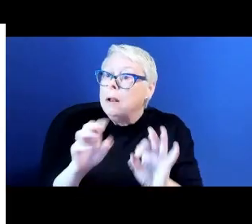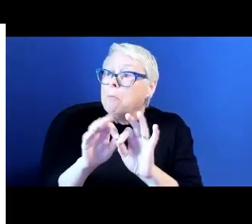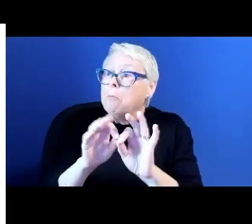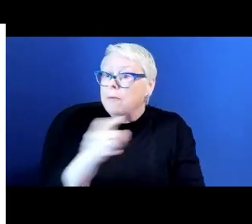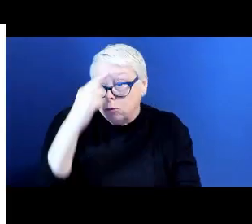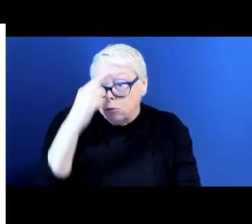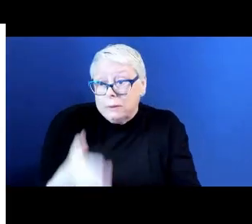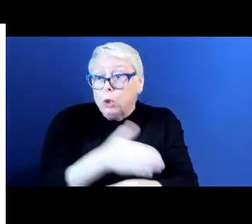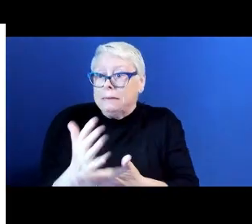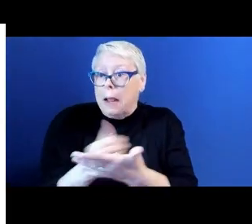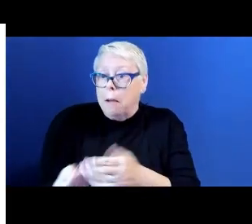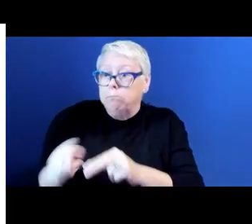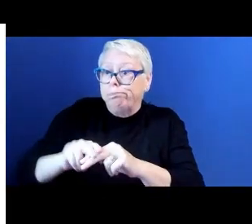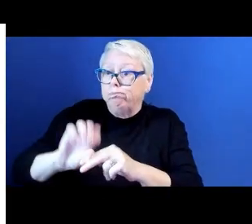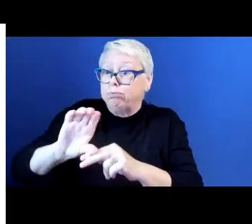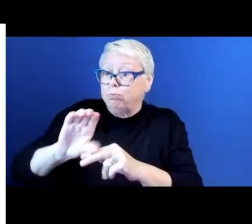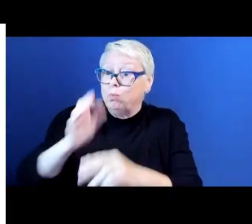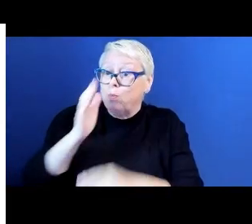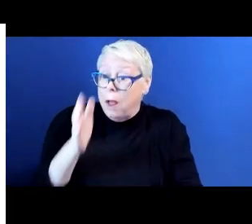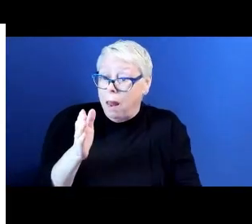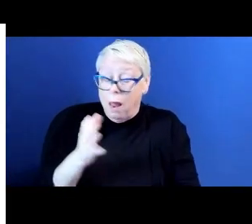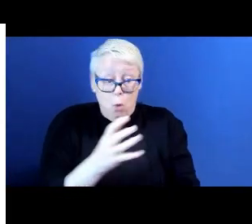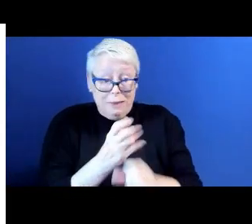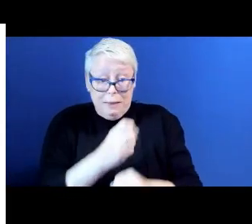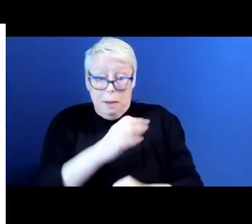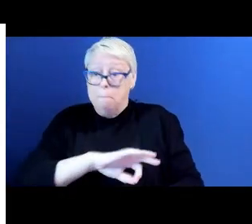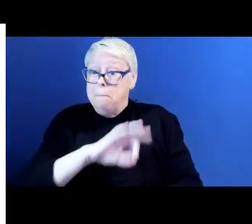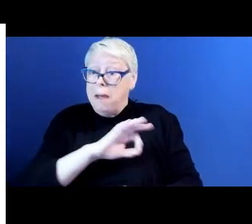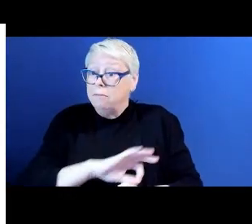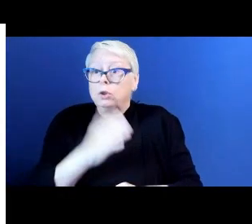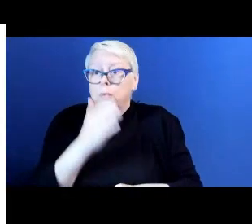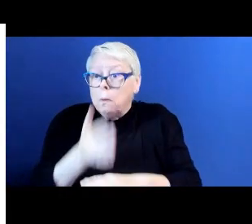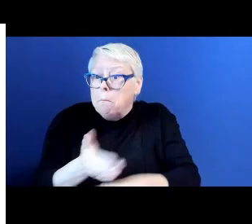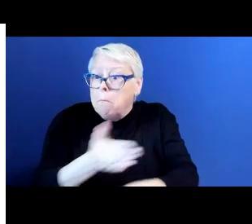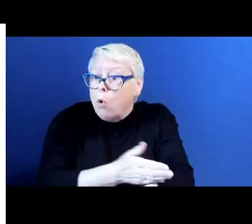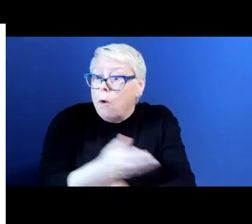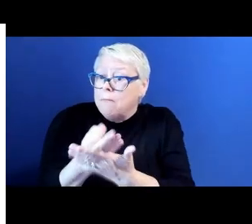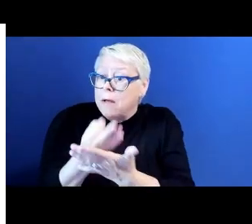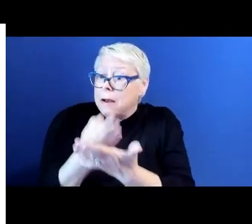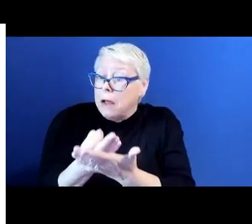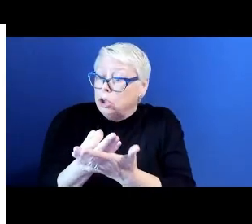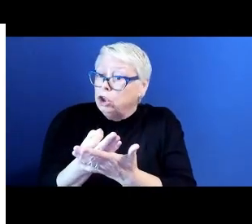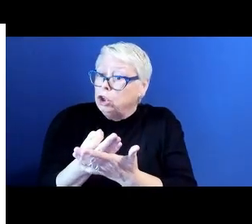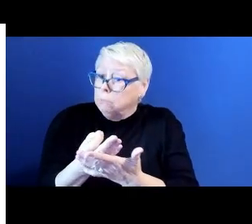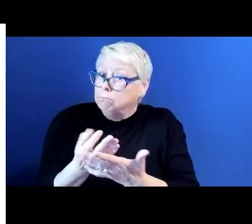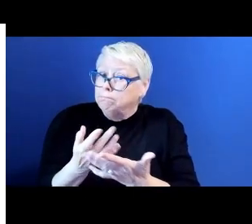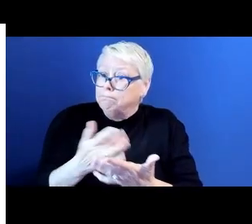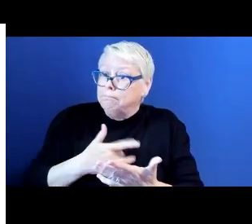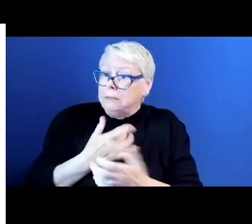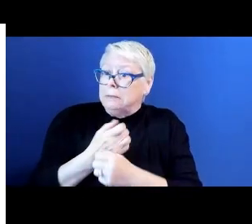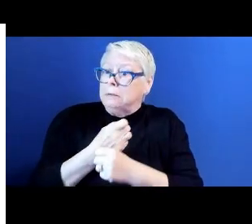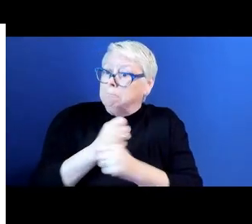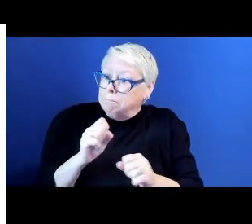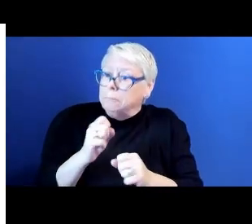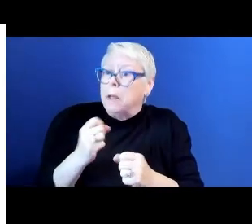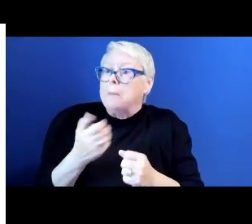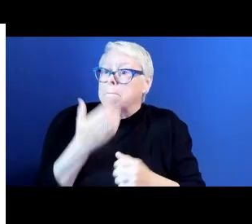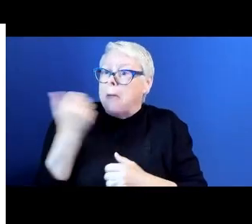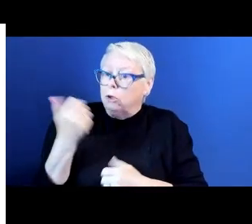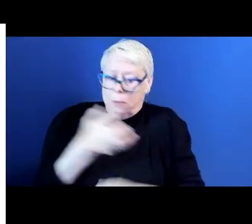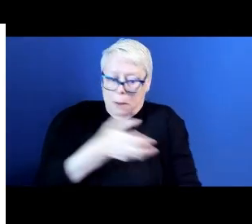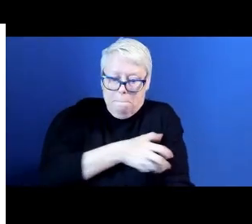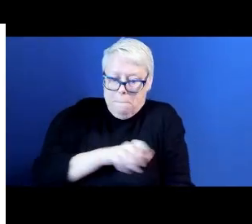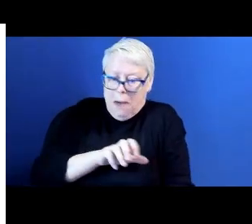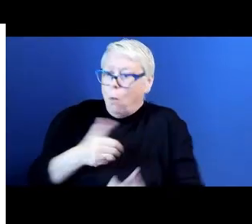increase their income. Receiving benefits can improve an individual's financial well-being and empower them to take control of their